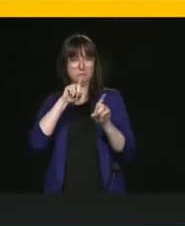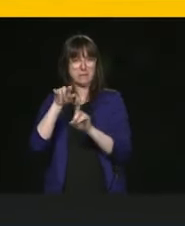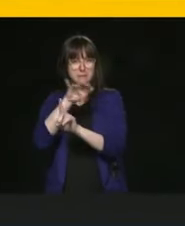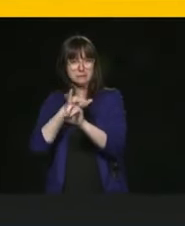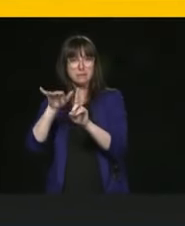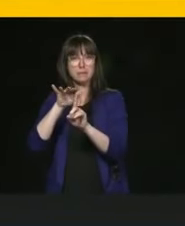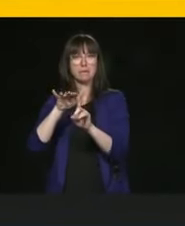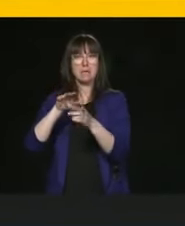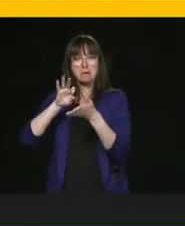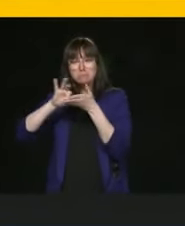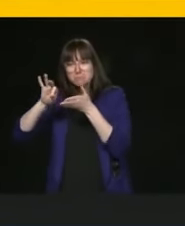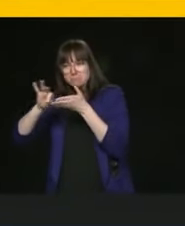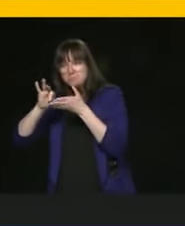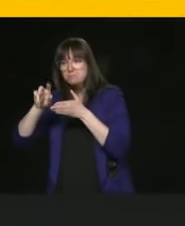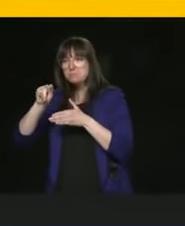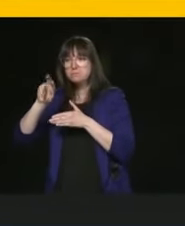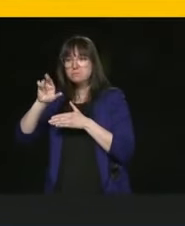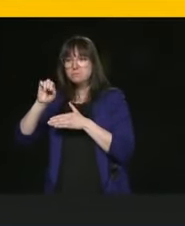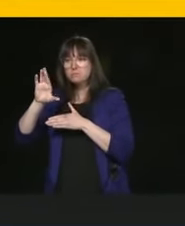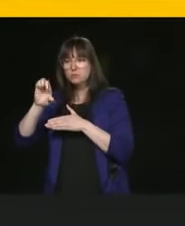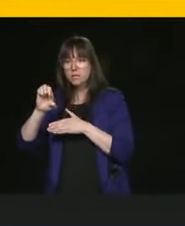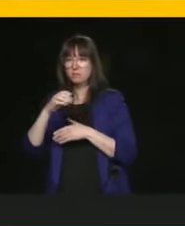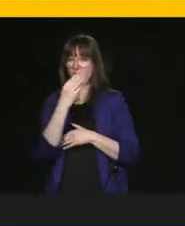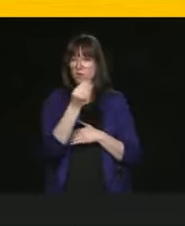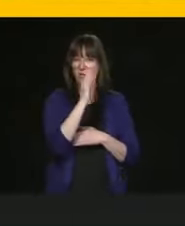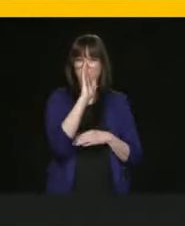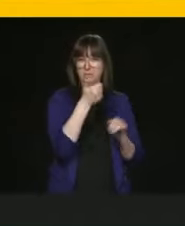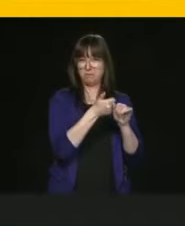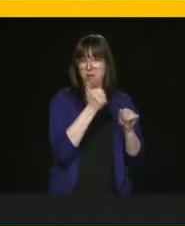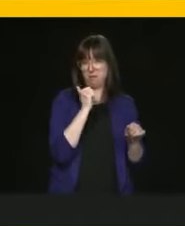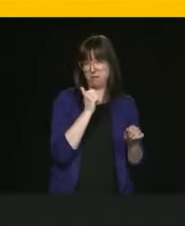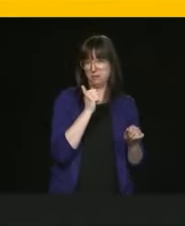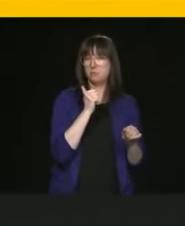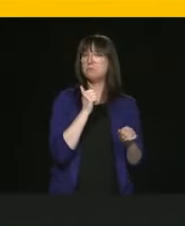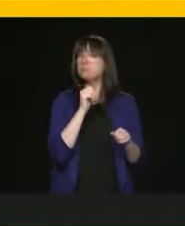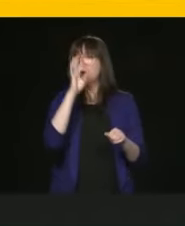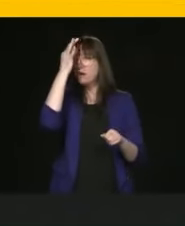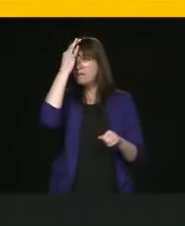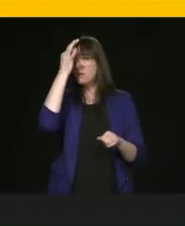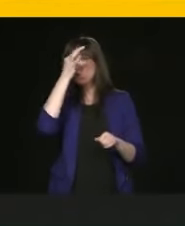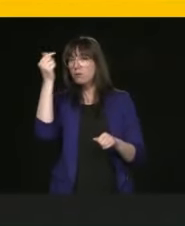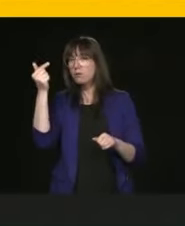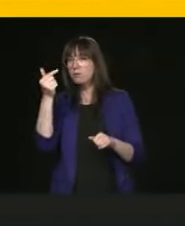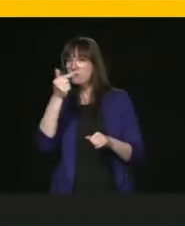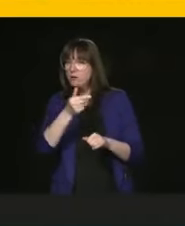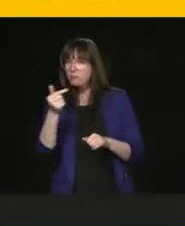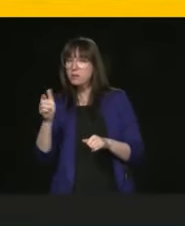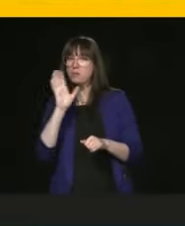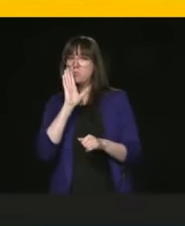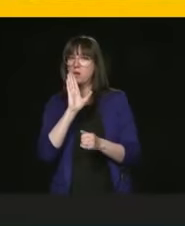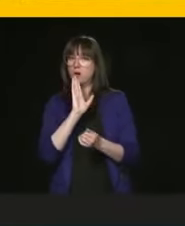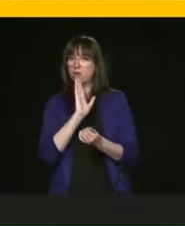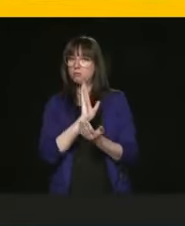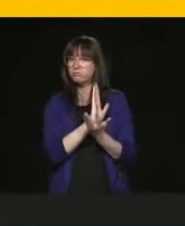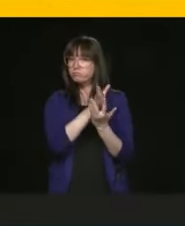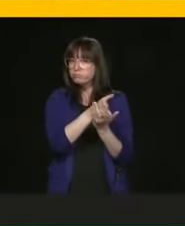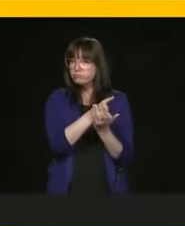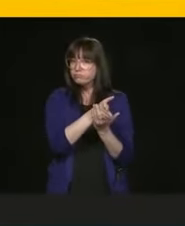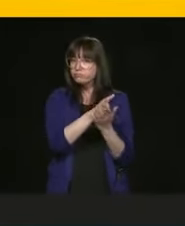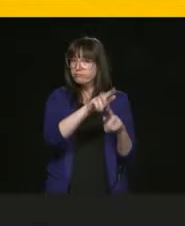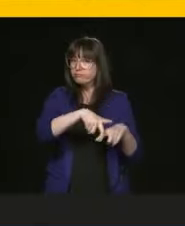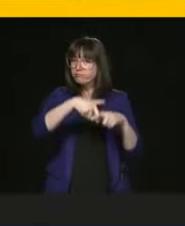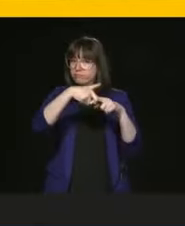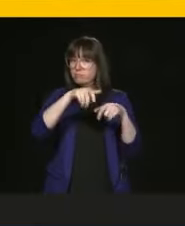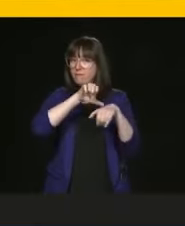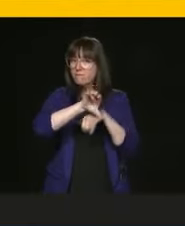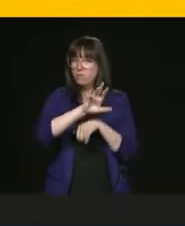lag behind now. Is the federal government going to step in and mandate provinces to increase testing, and